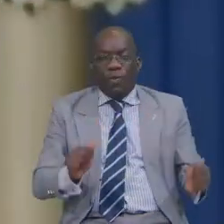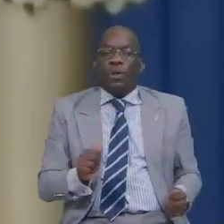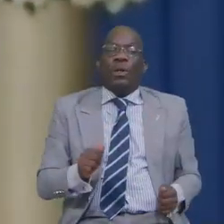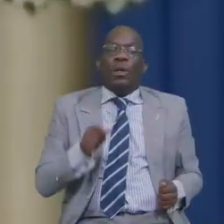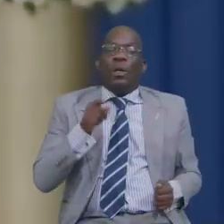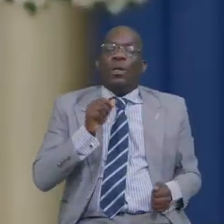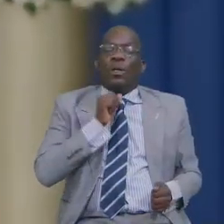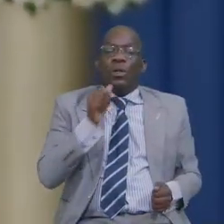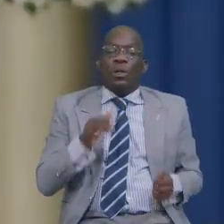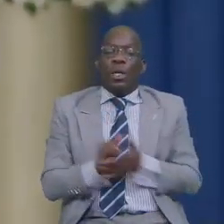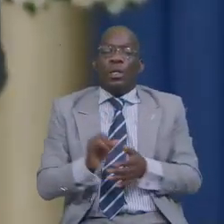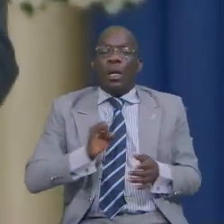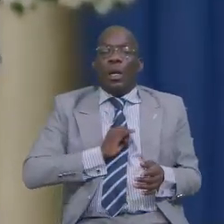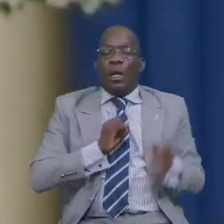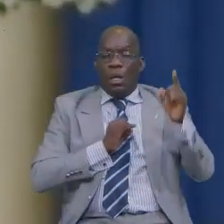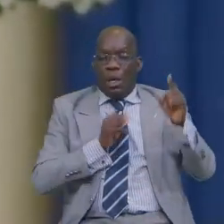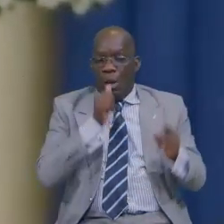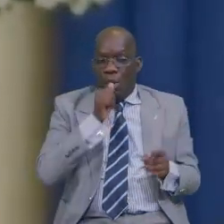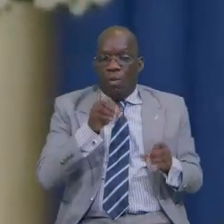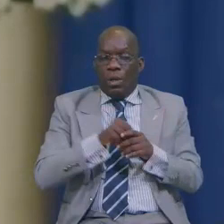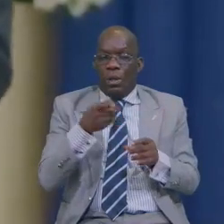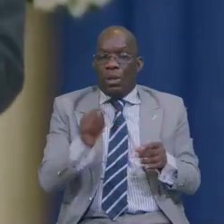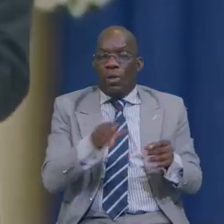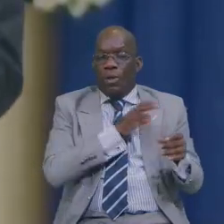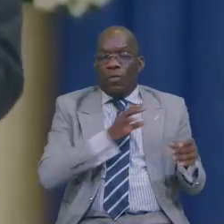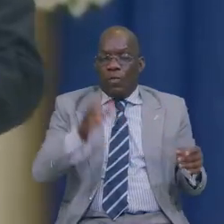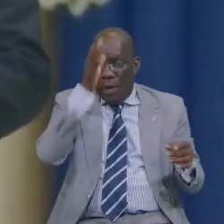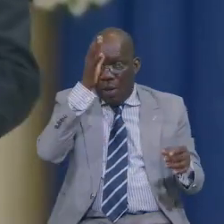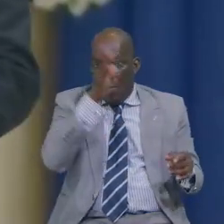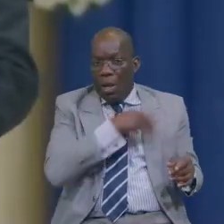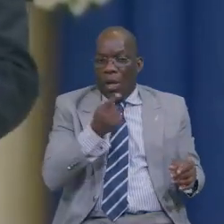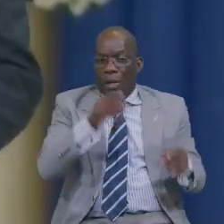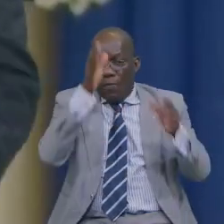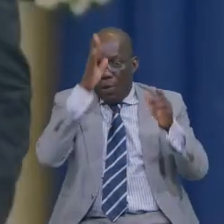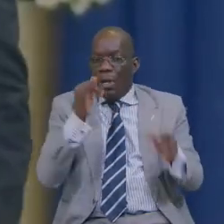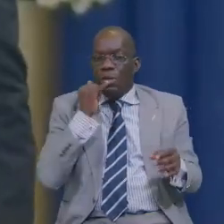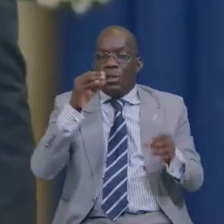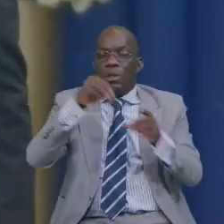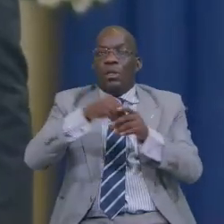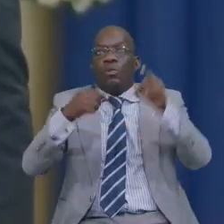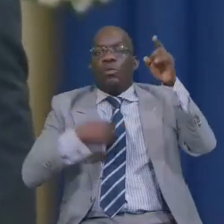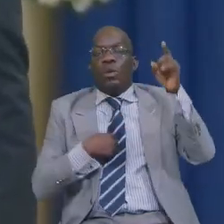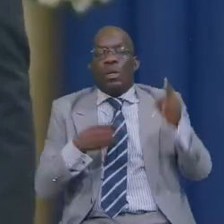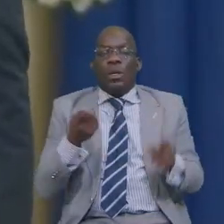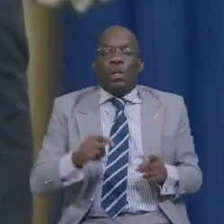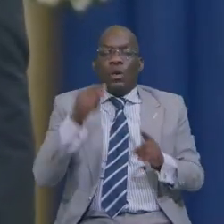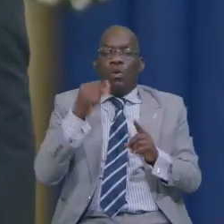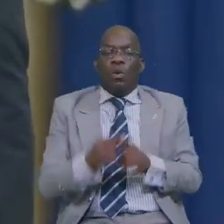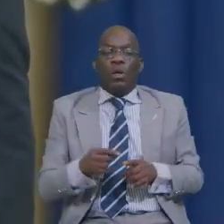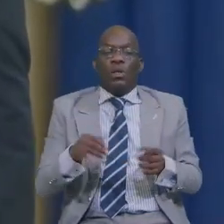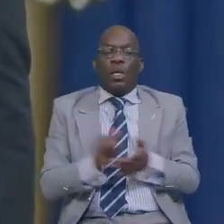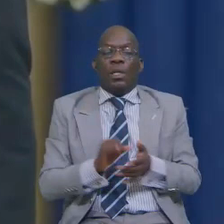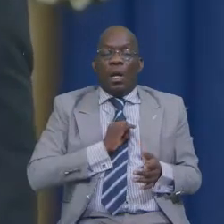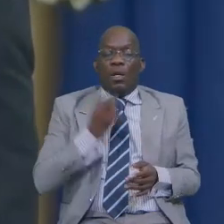and the Father in me? The words that I speak unto you, I